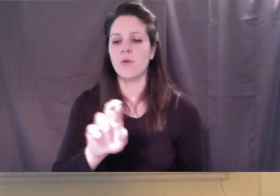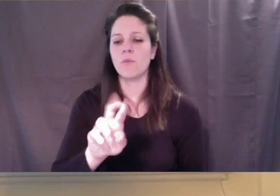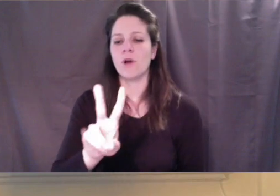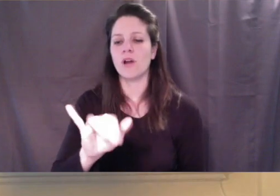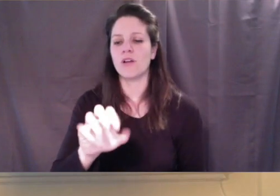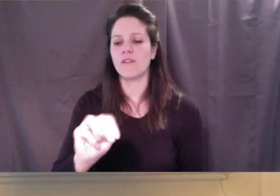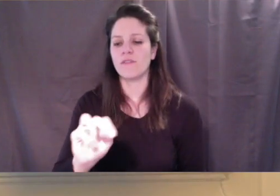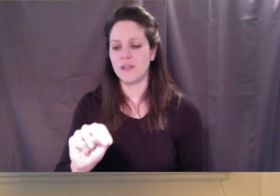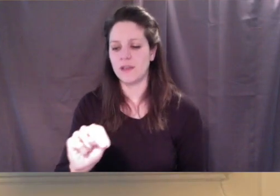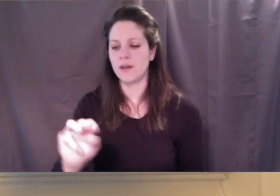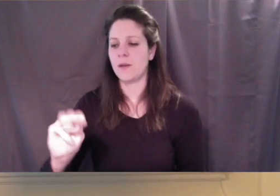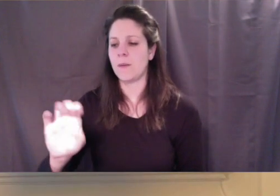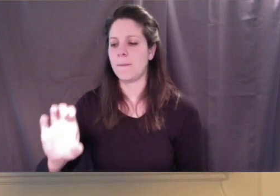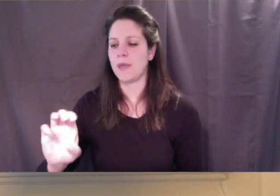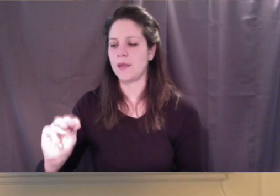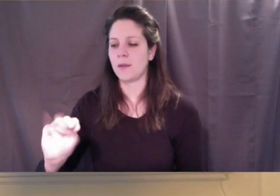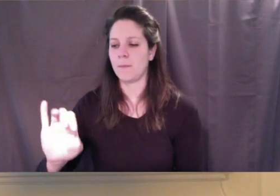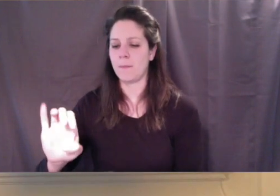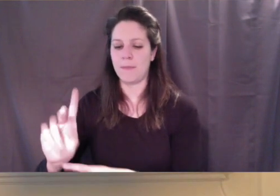Marvin McMickle